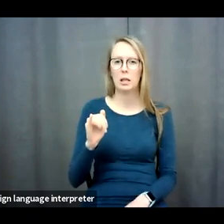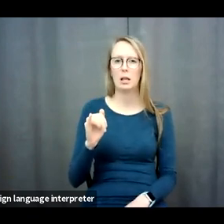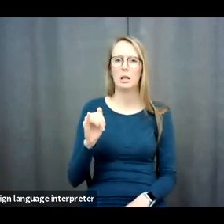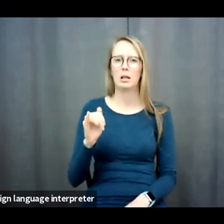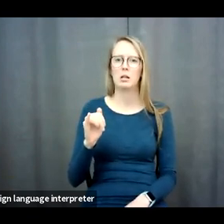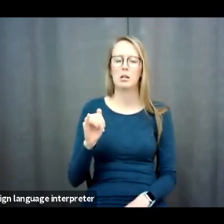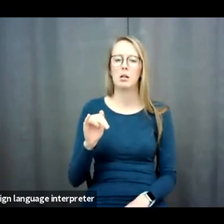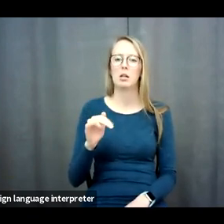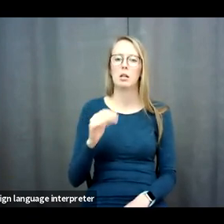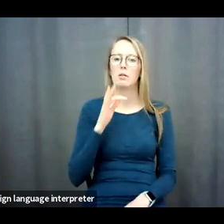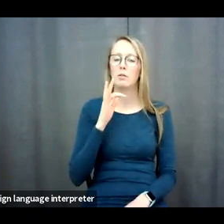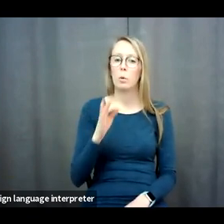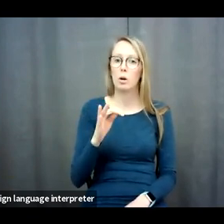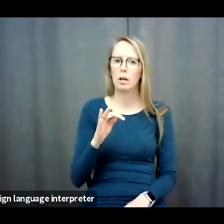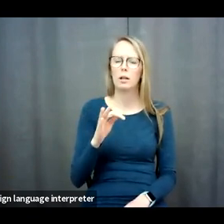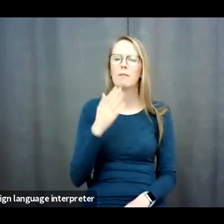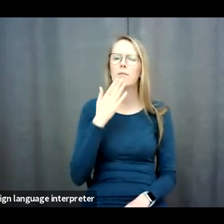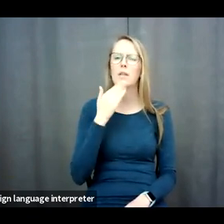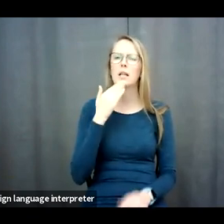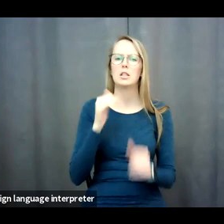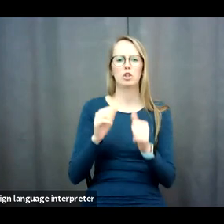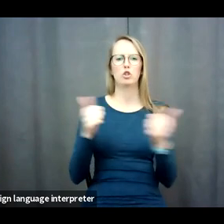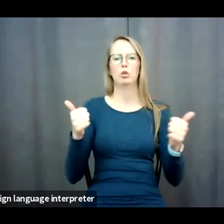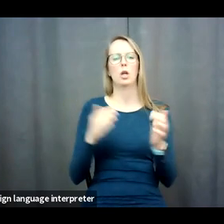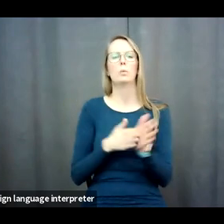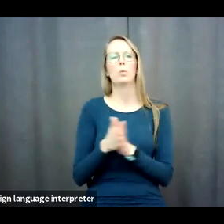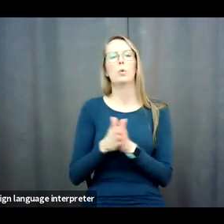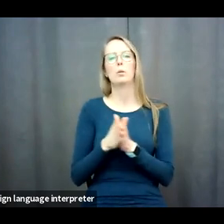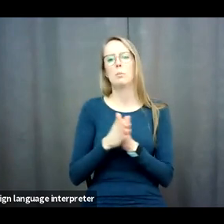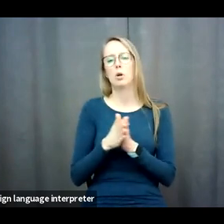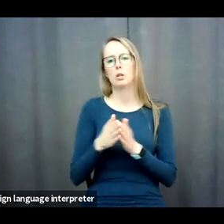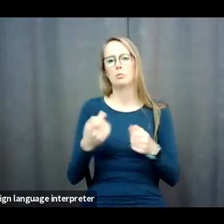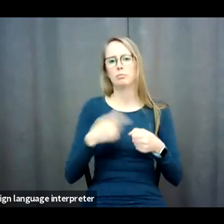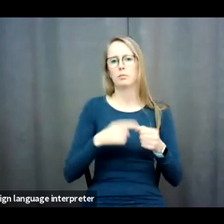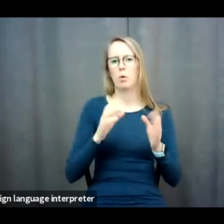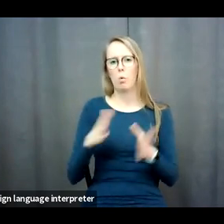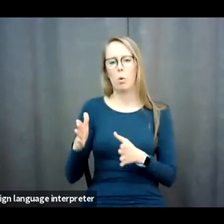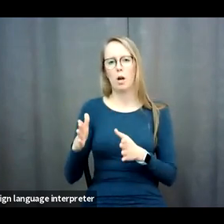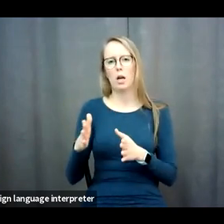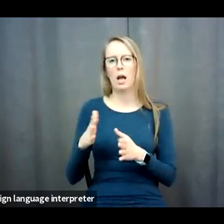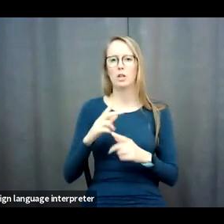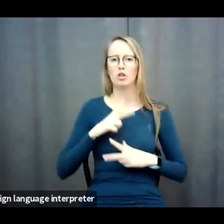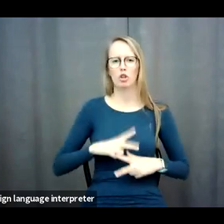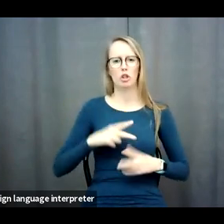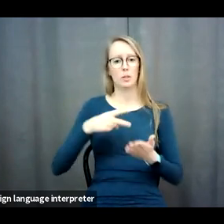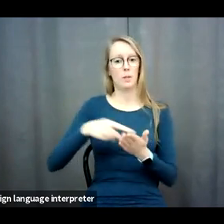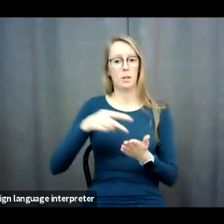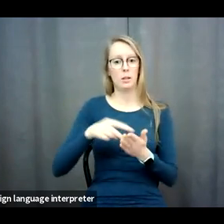This question is, what were the biggest challenges regarding organizing the safety walks?